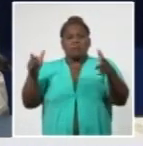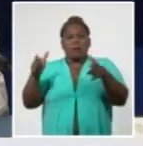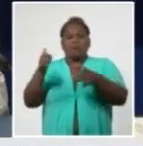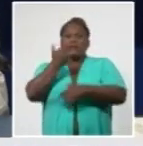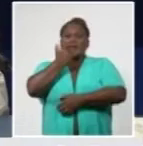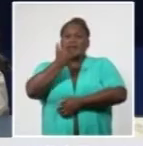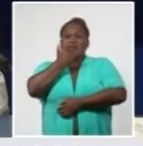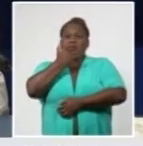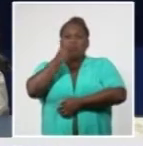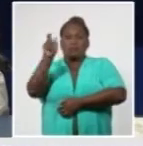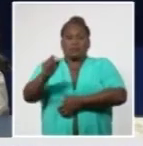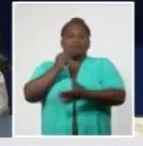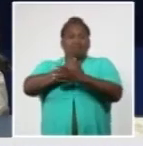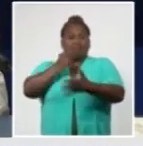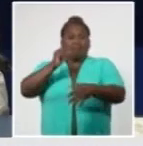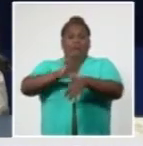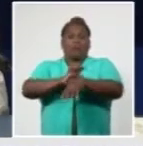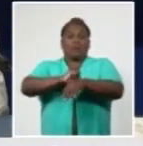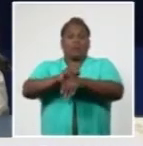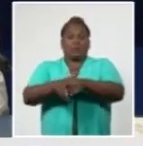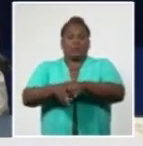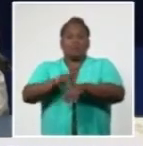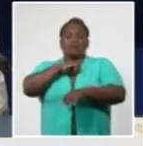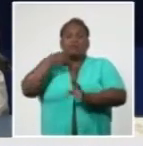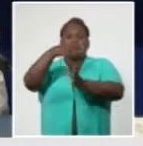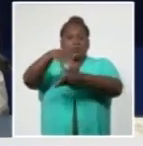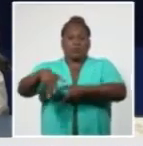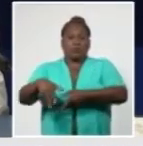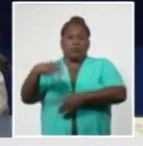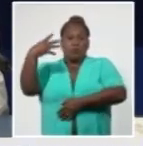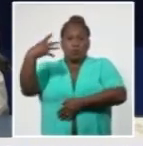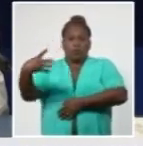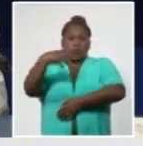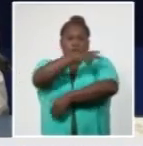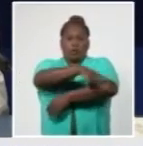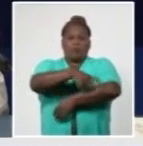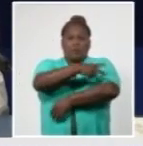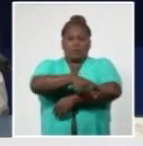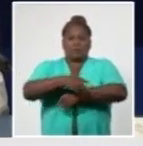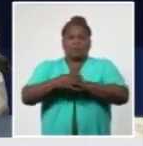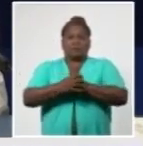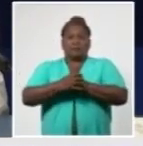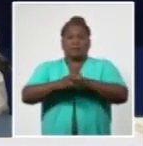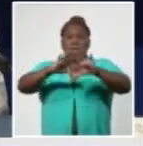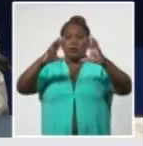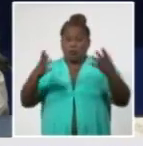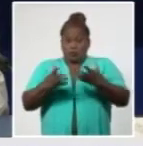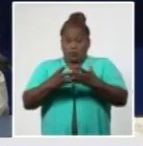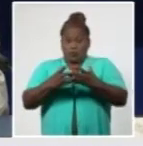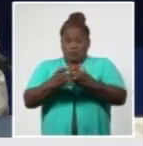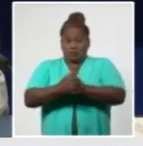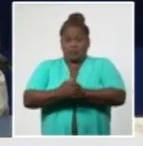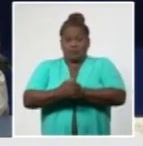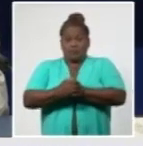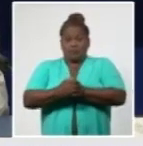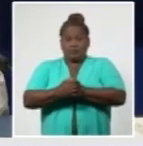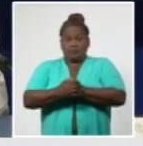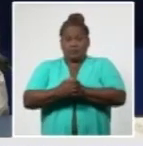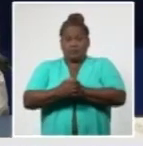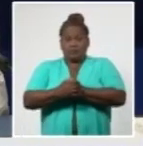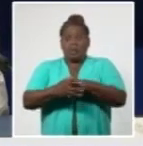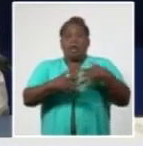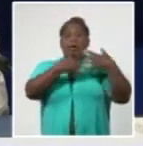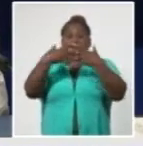the world. They top the lists of the countries of the world: the United States